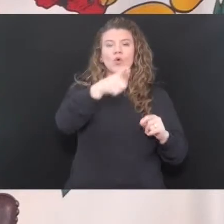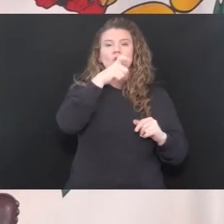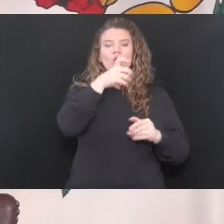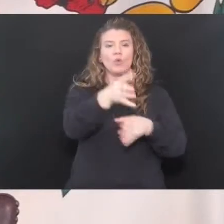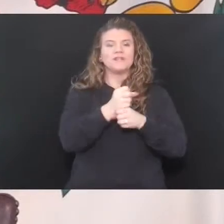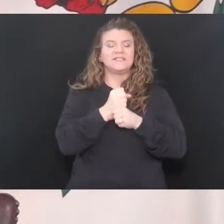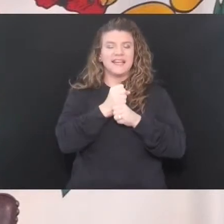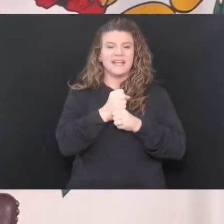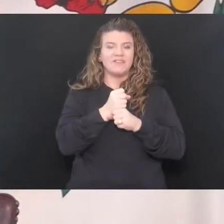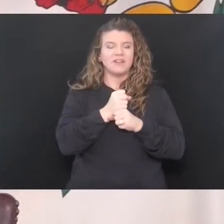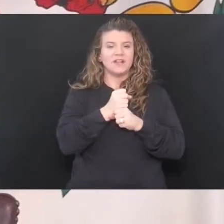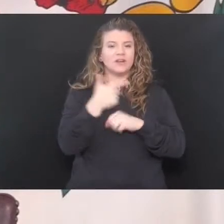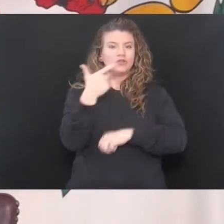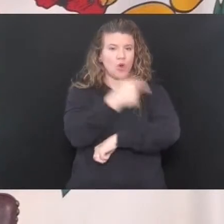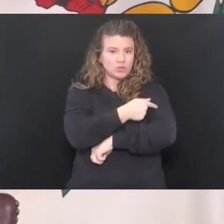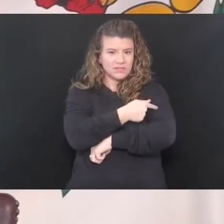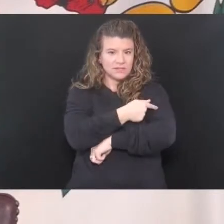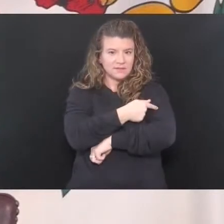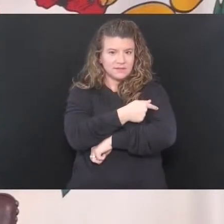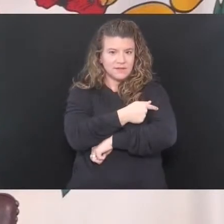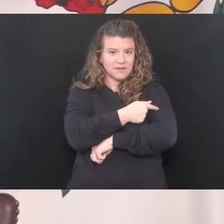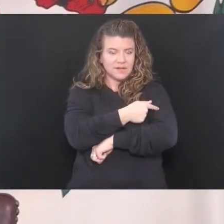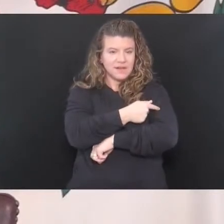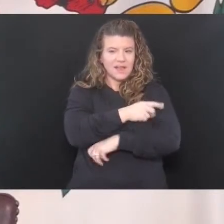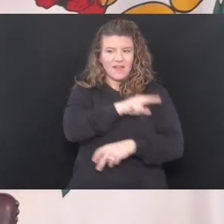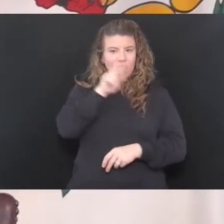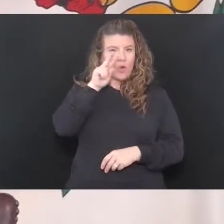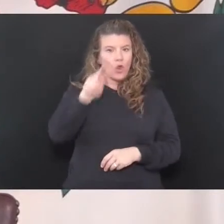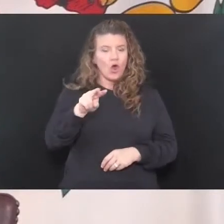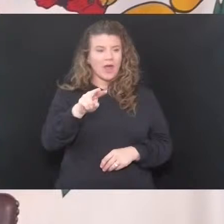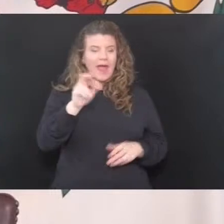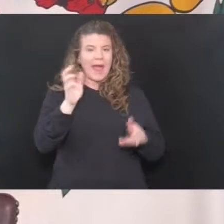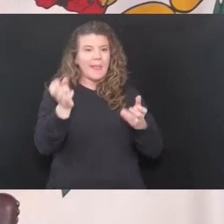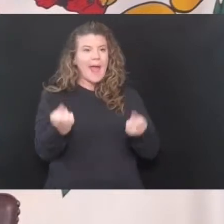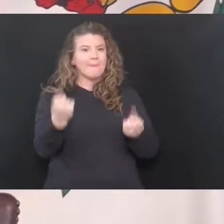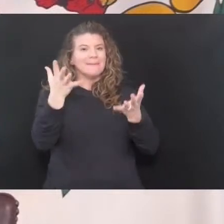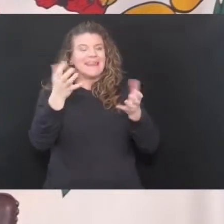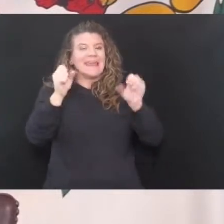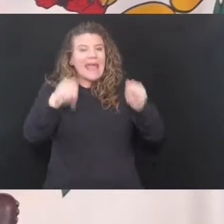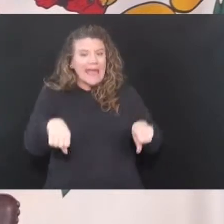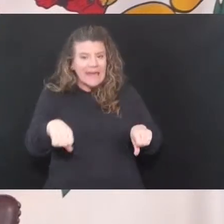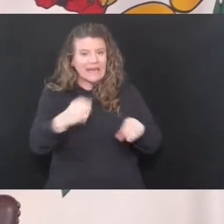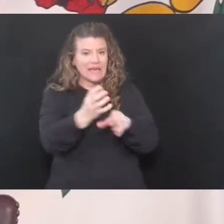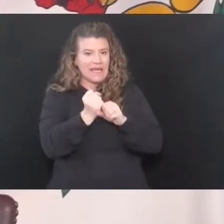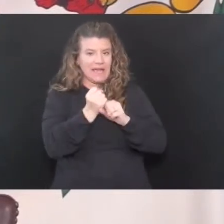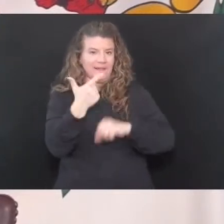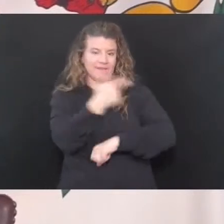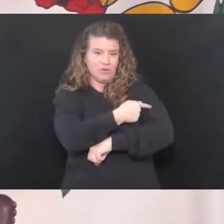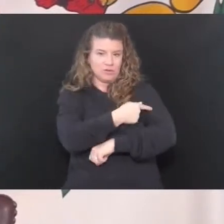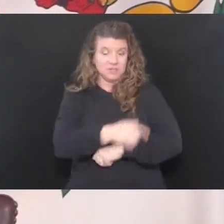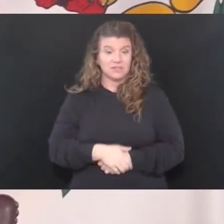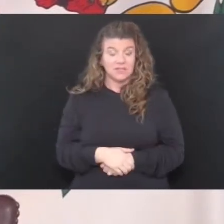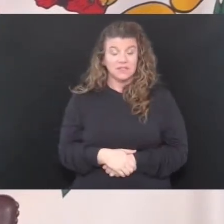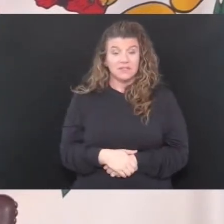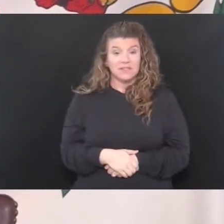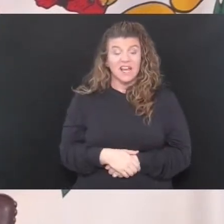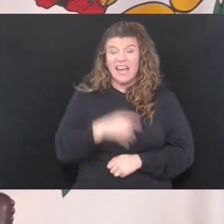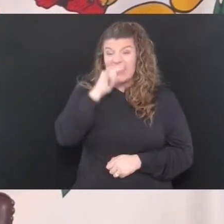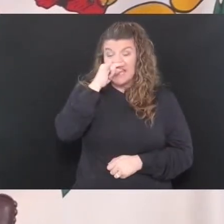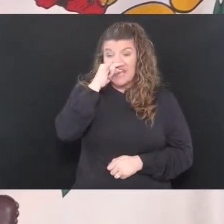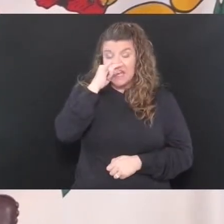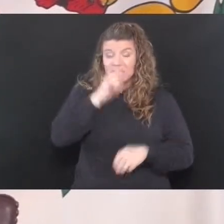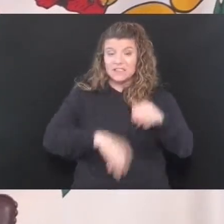received doses versus the number that are eligible to receive doses. The kids up